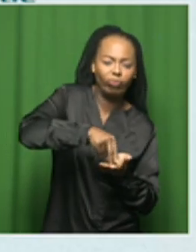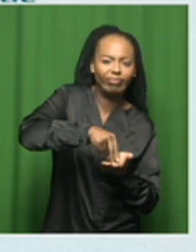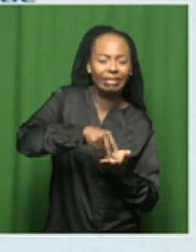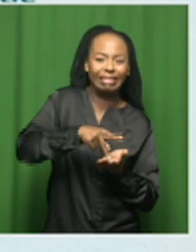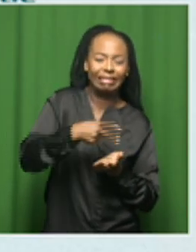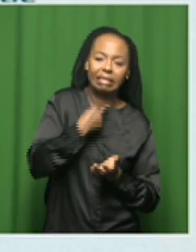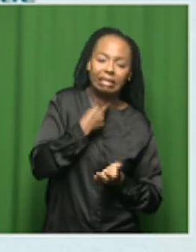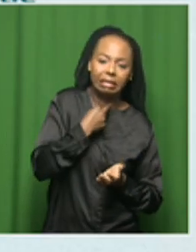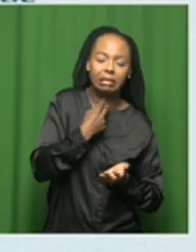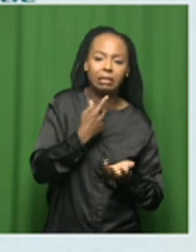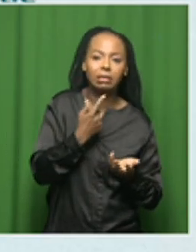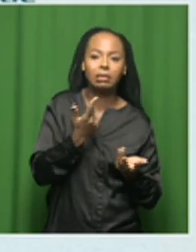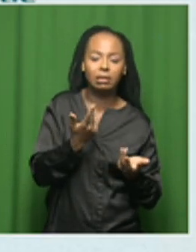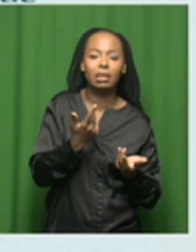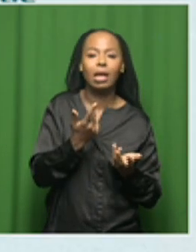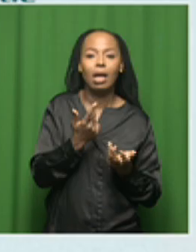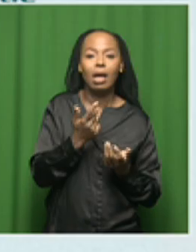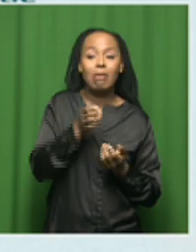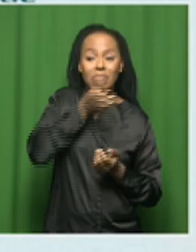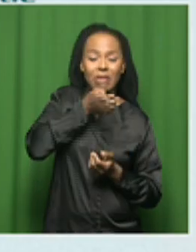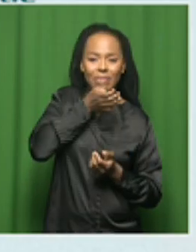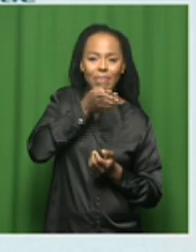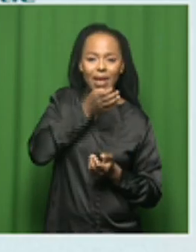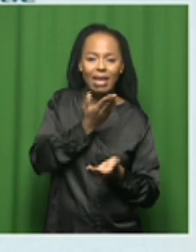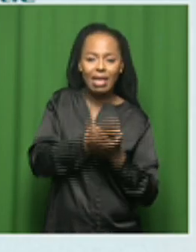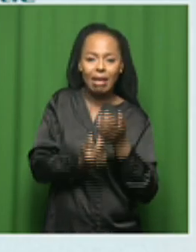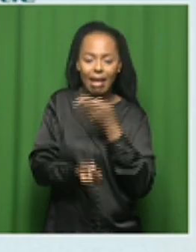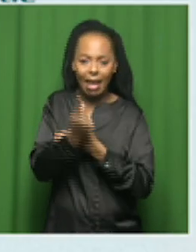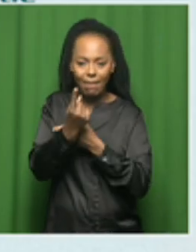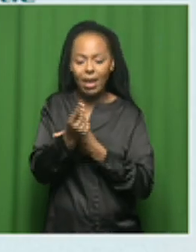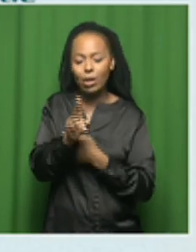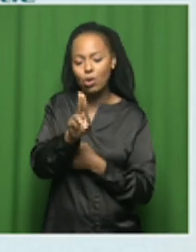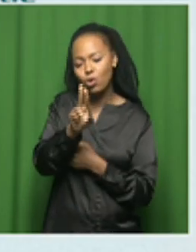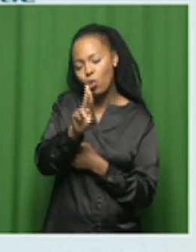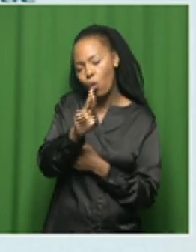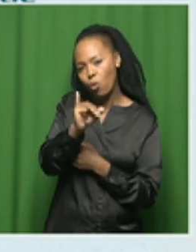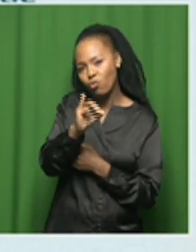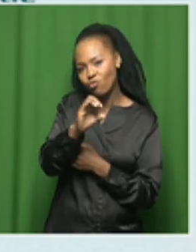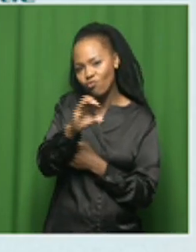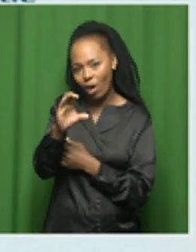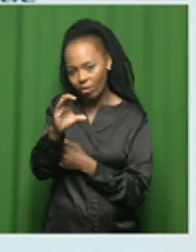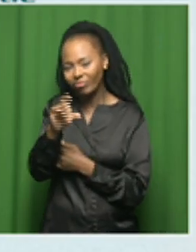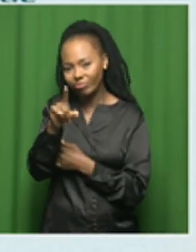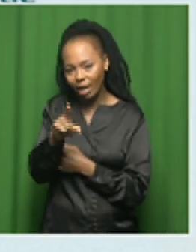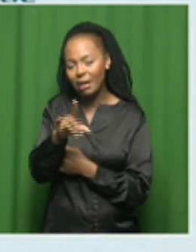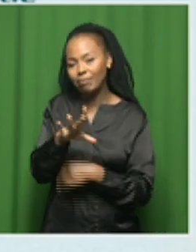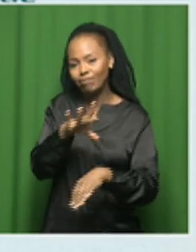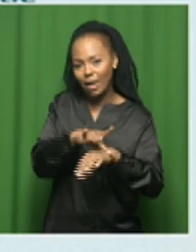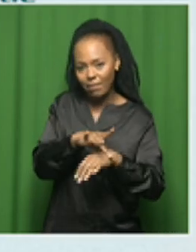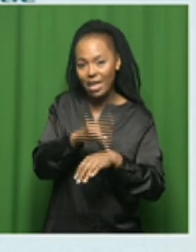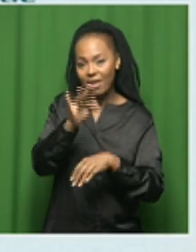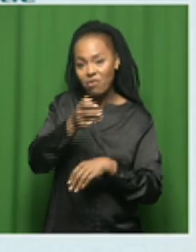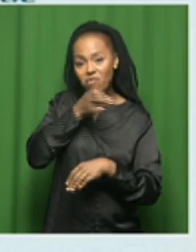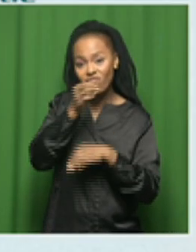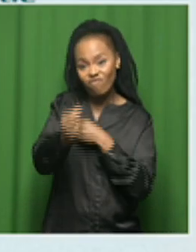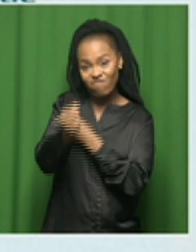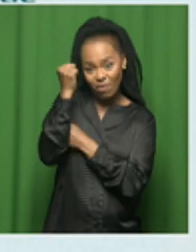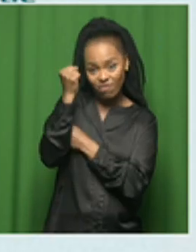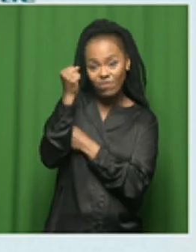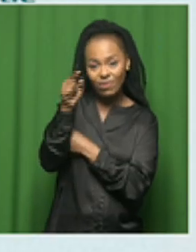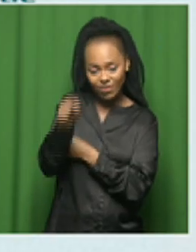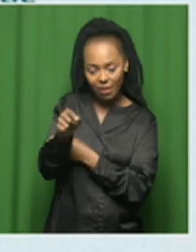flare. So that causes the uric acid crystals then to be deposited. So if you do have an episode of binge drinking, the gout,